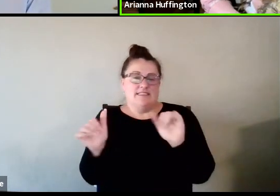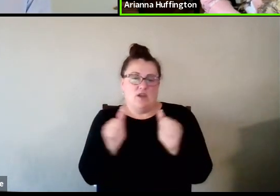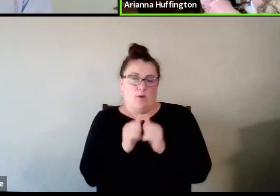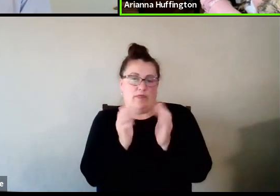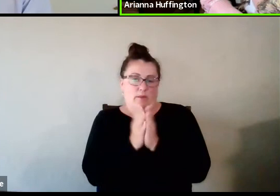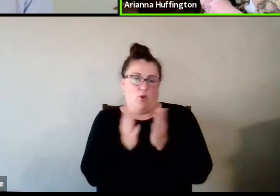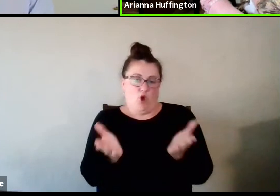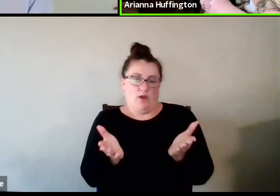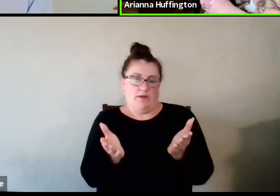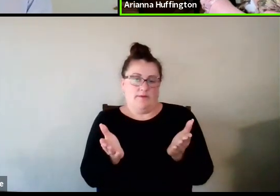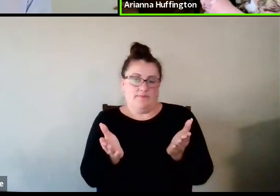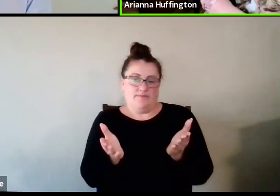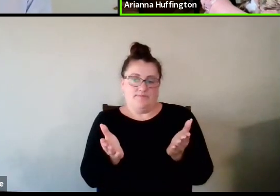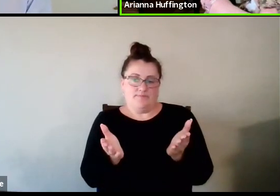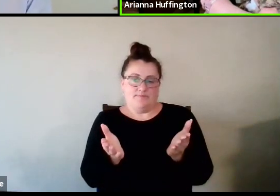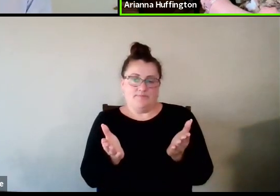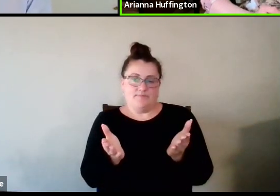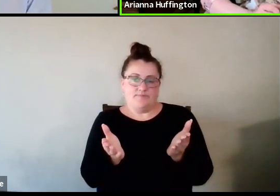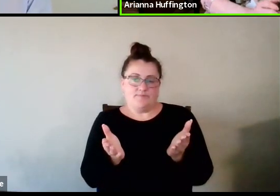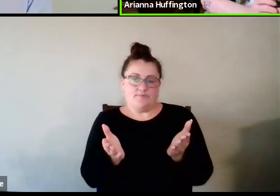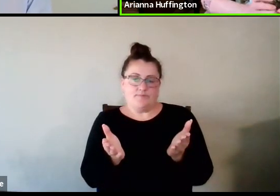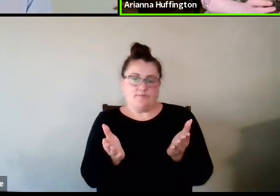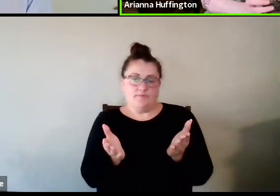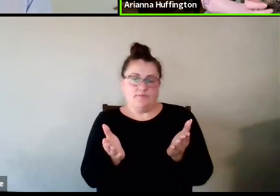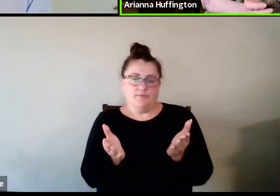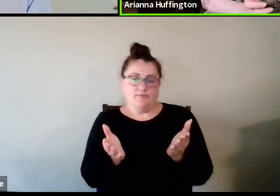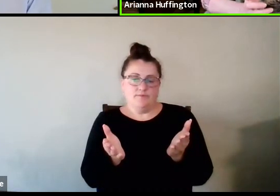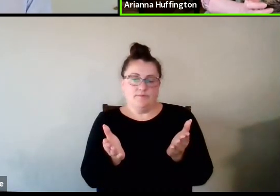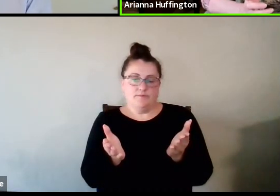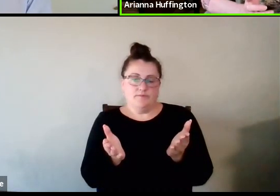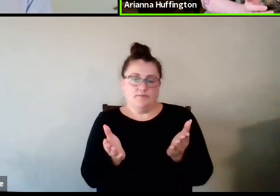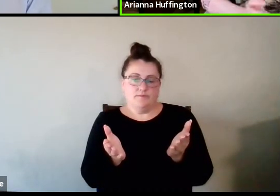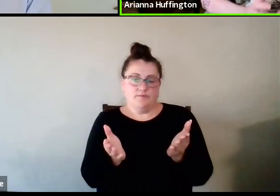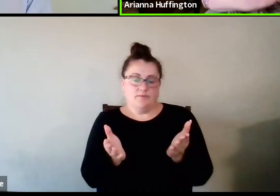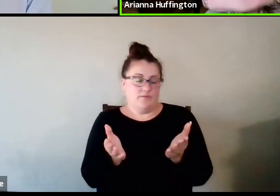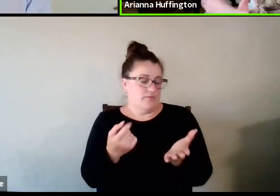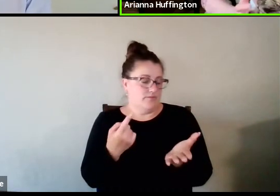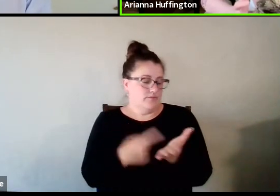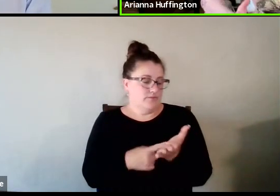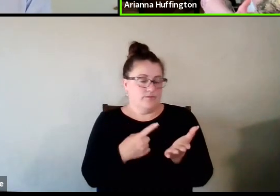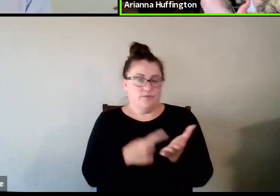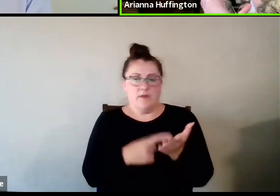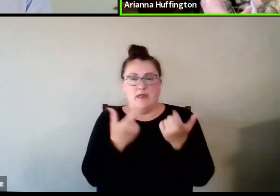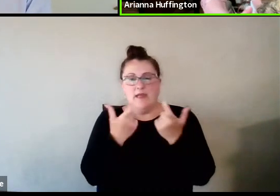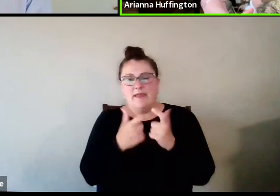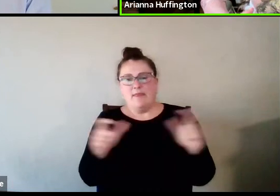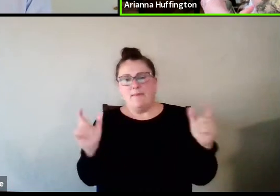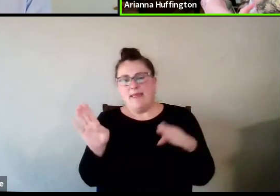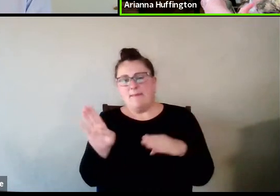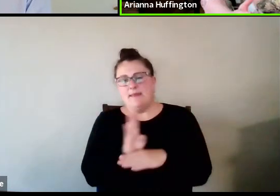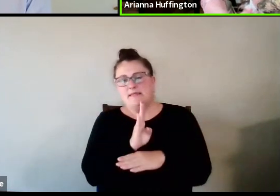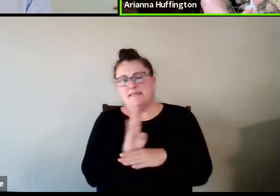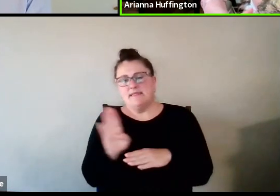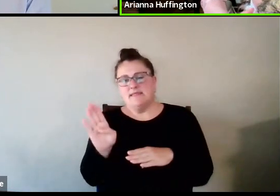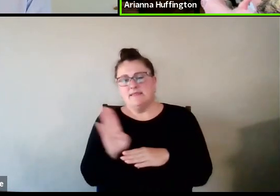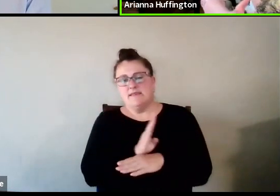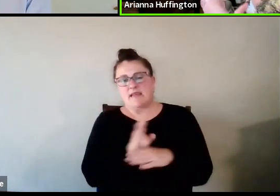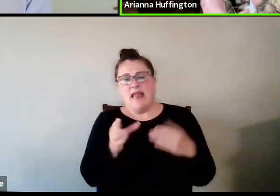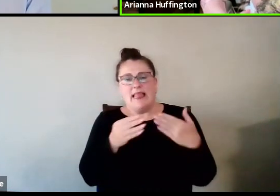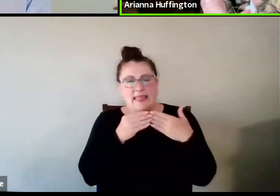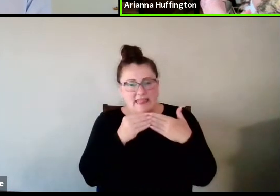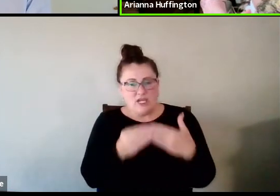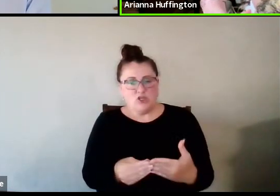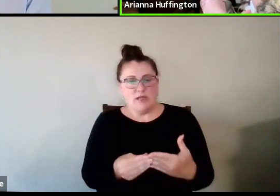book, because in a sense you are saying we are talking about a big business